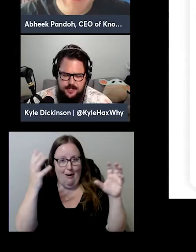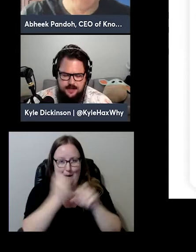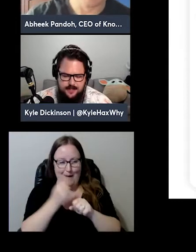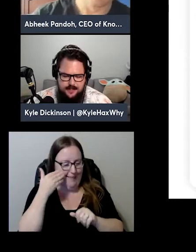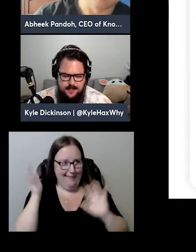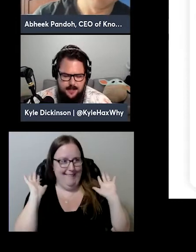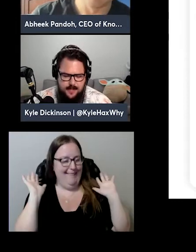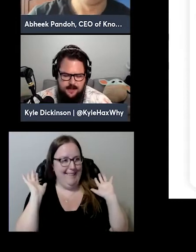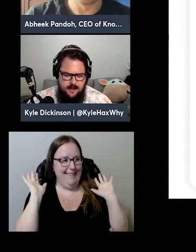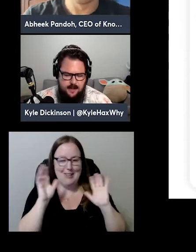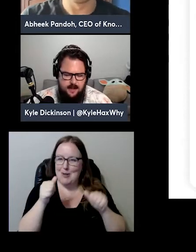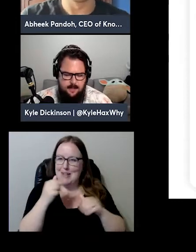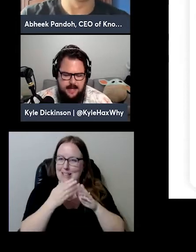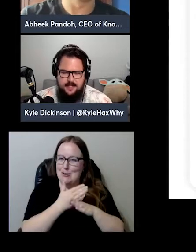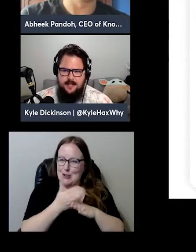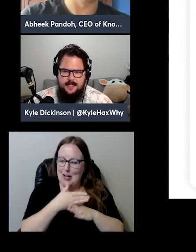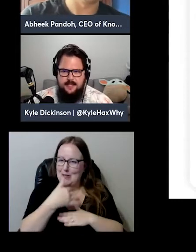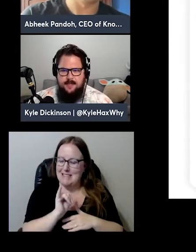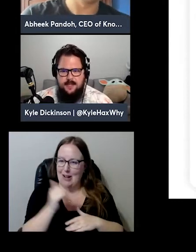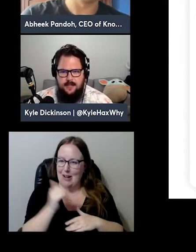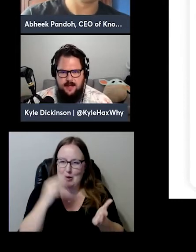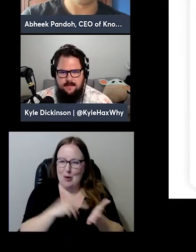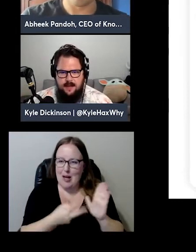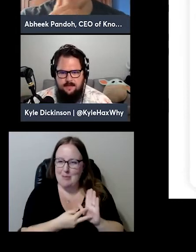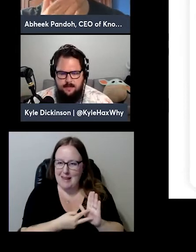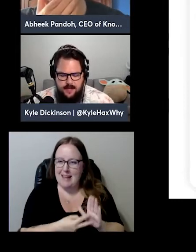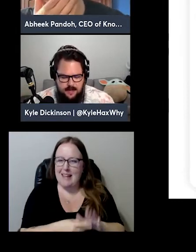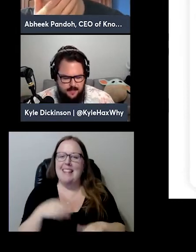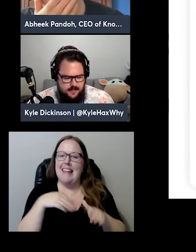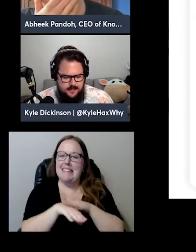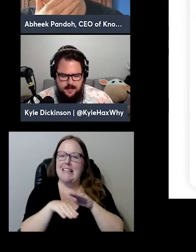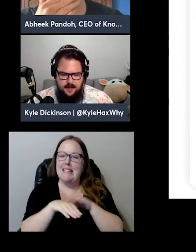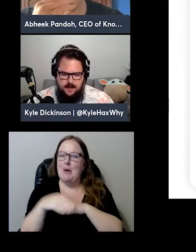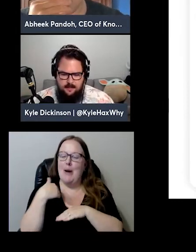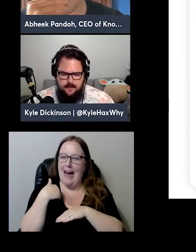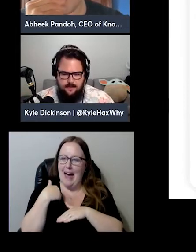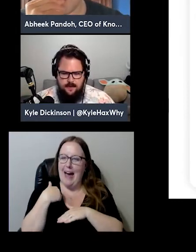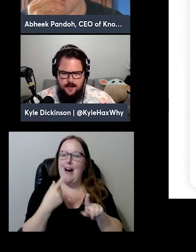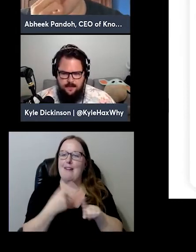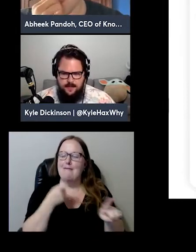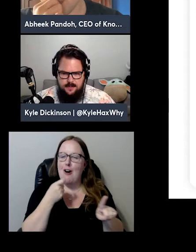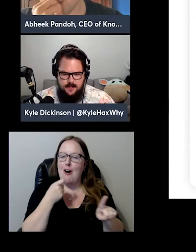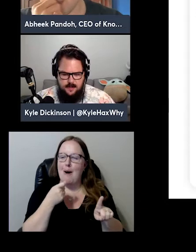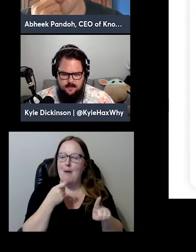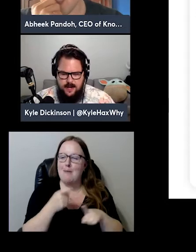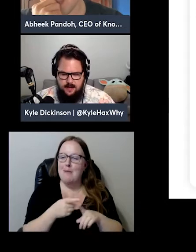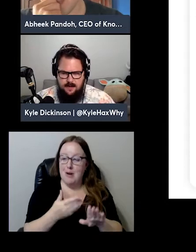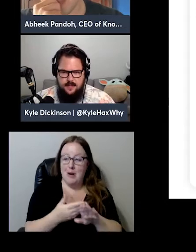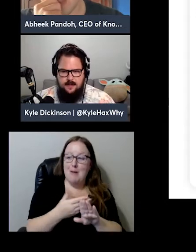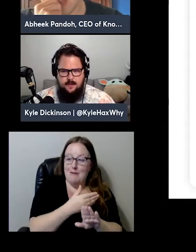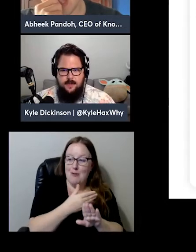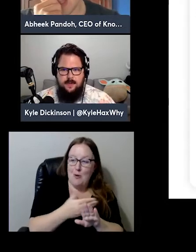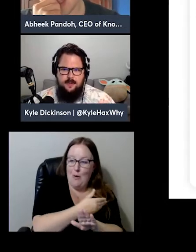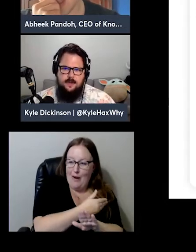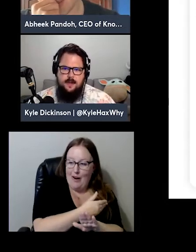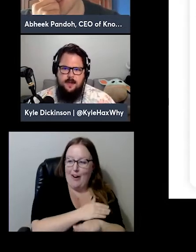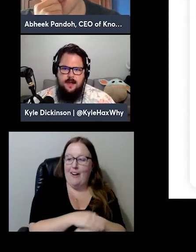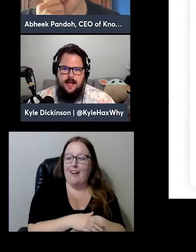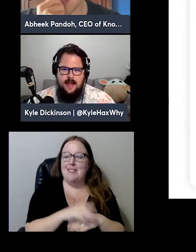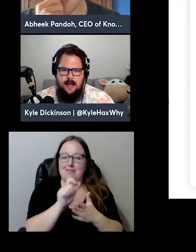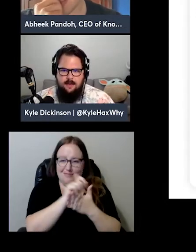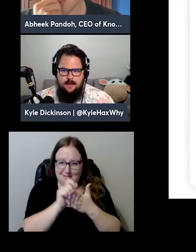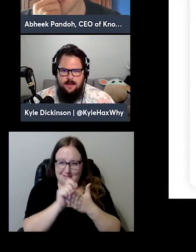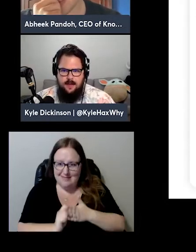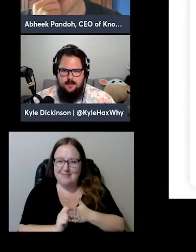to share these still. I mean, imagine the accessibility you have now from being able to just before it was writing notes on a notebook,